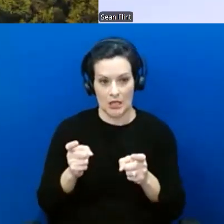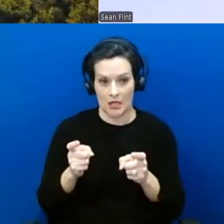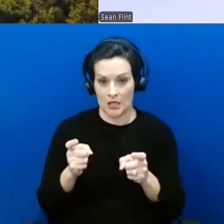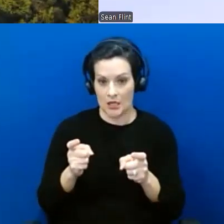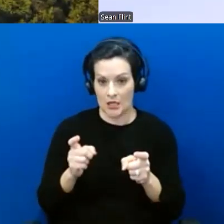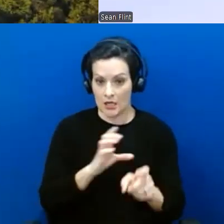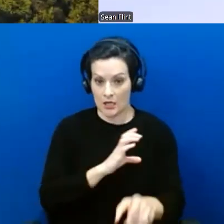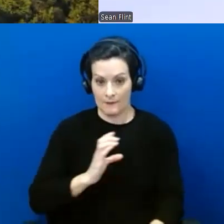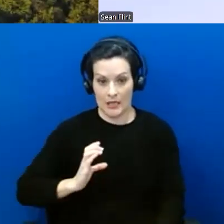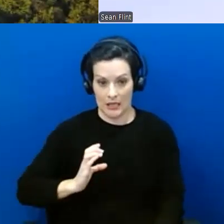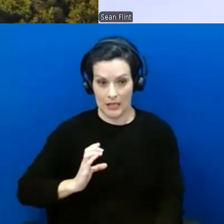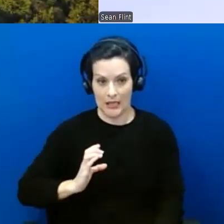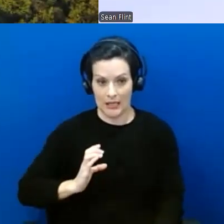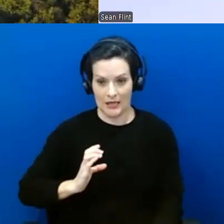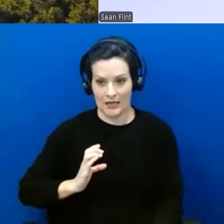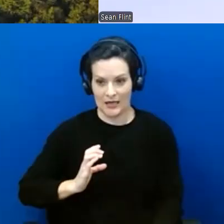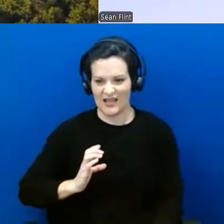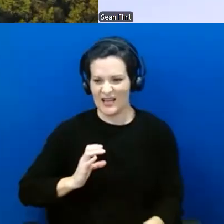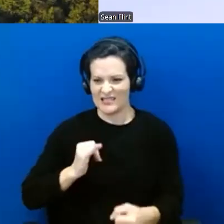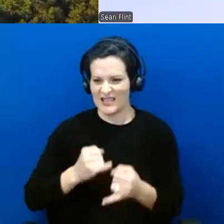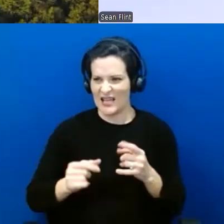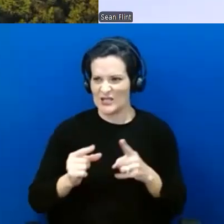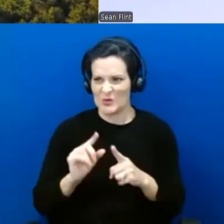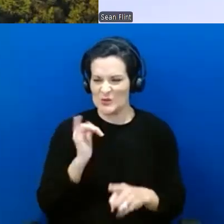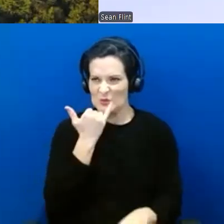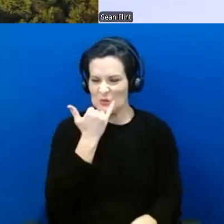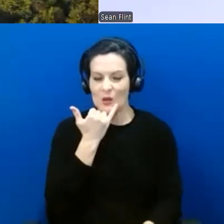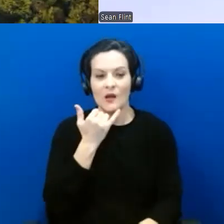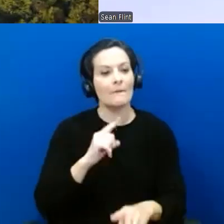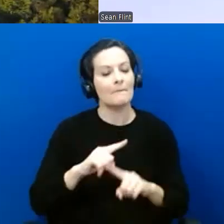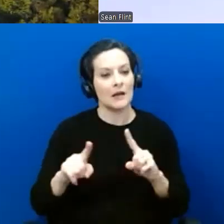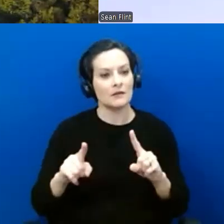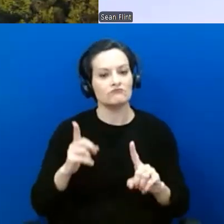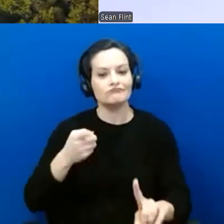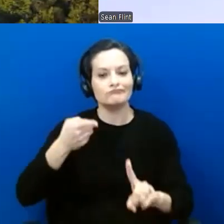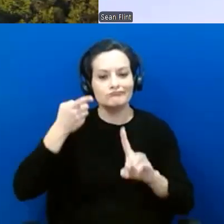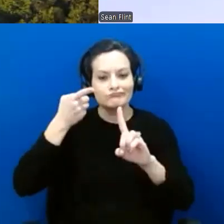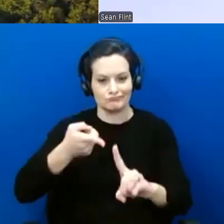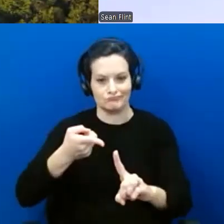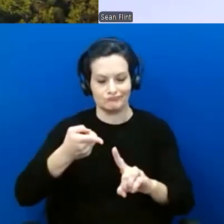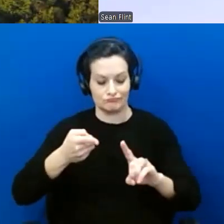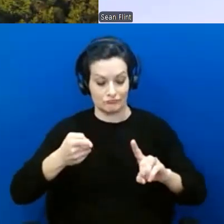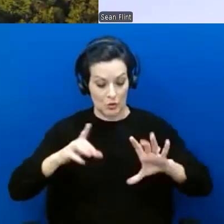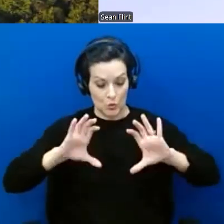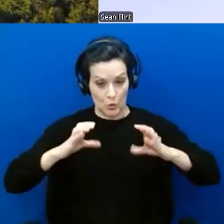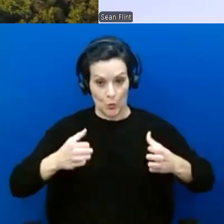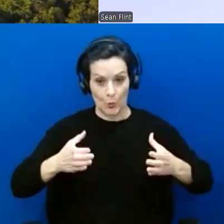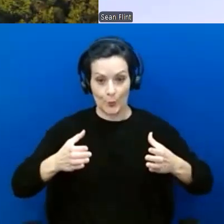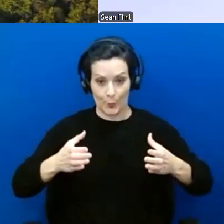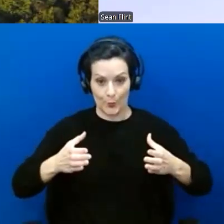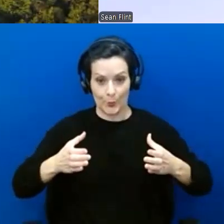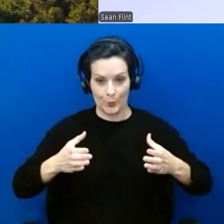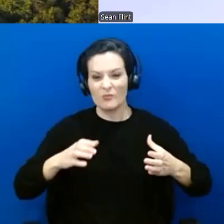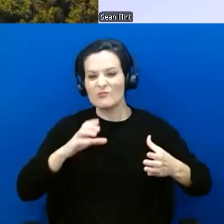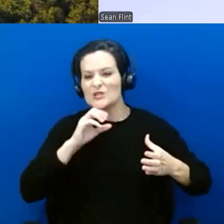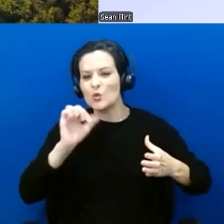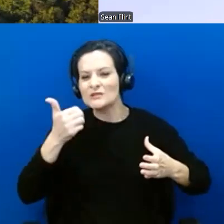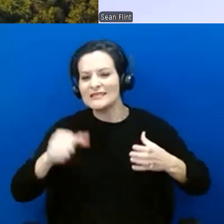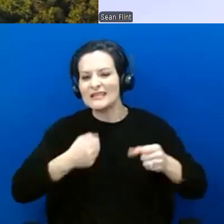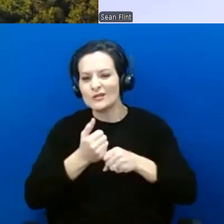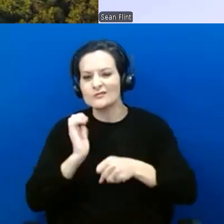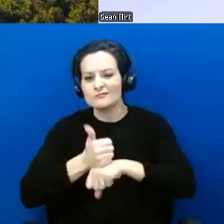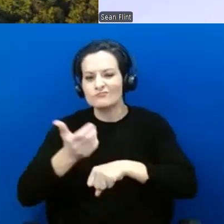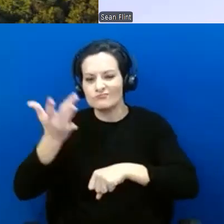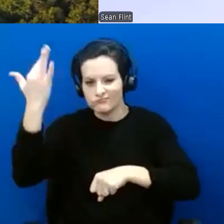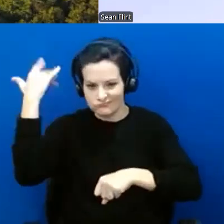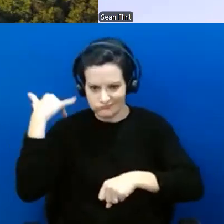Committee? The last word is wrong, but it's basically, it was a group, it's 10 years old. It's 10 years this